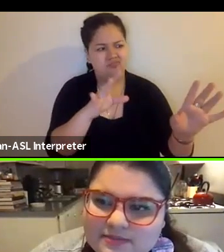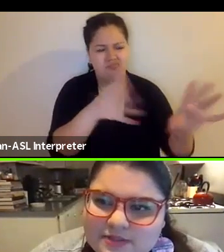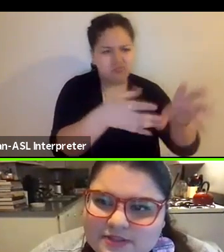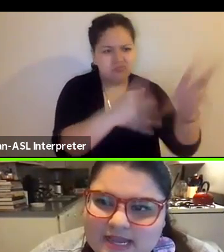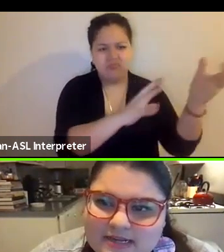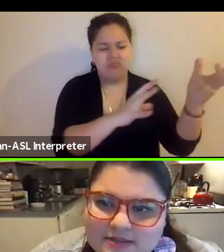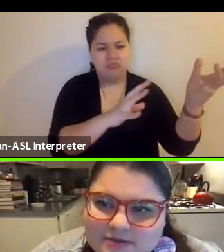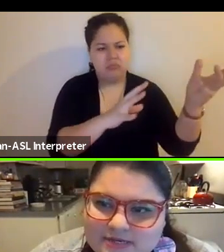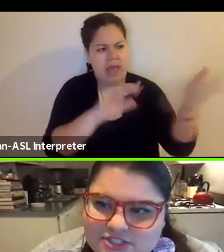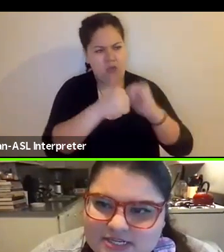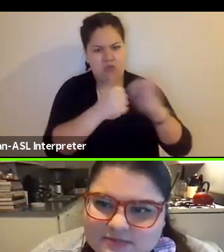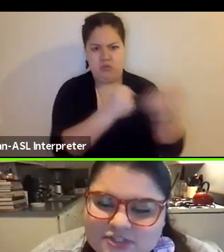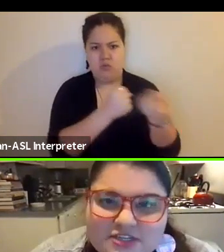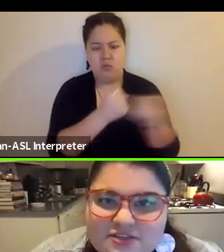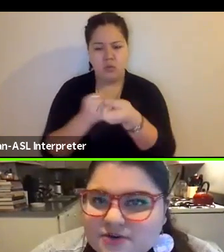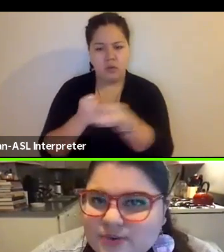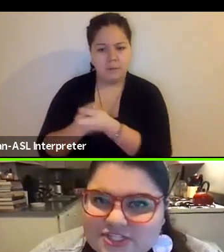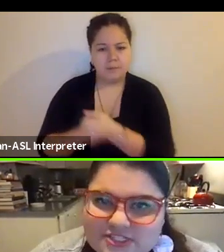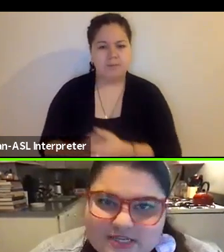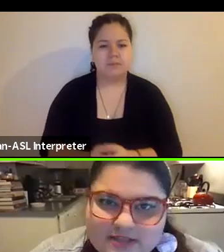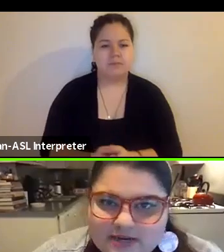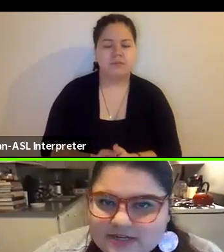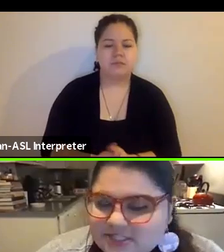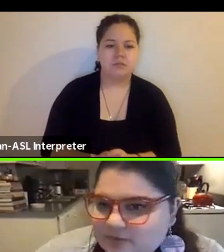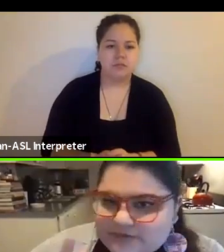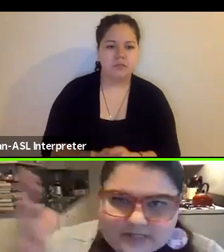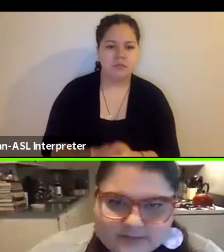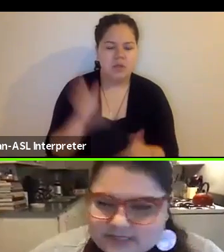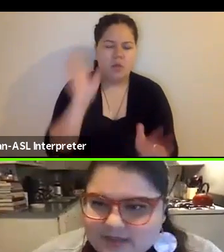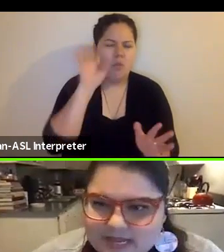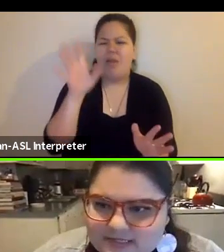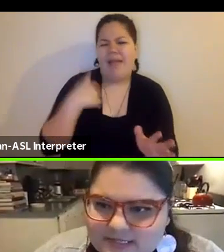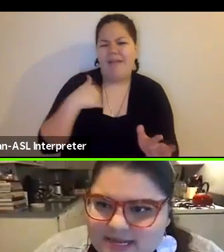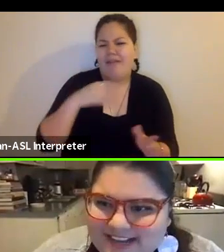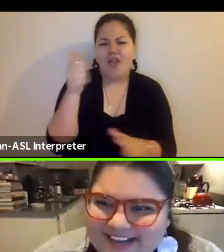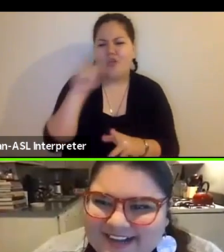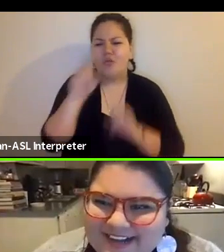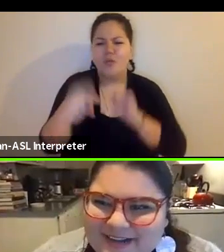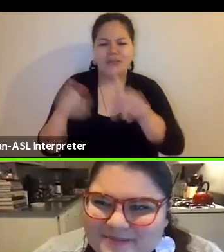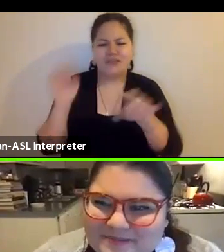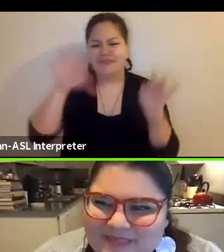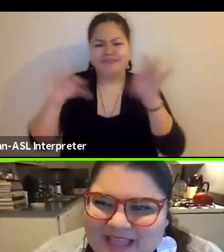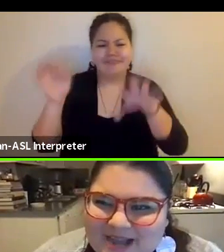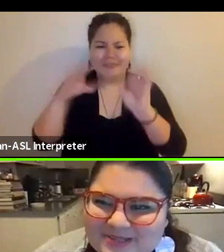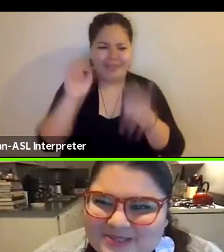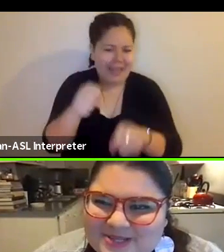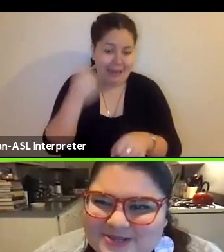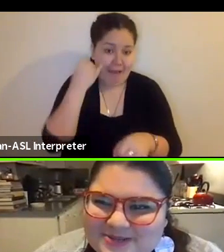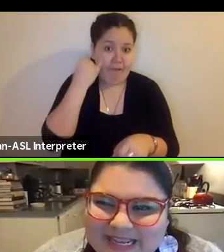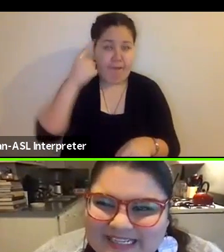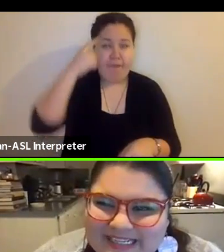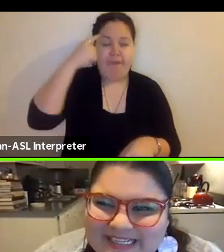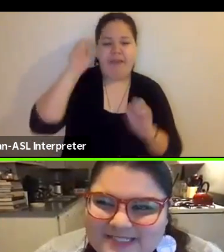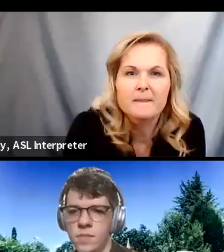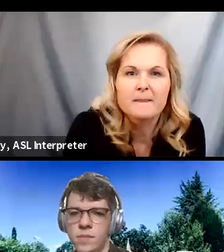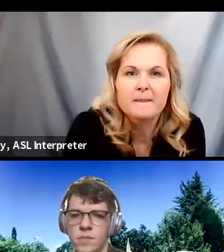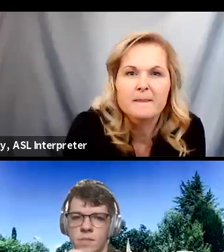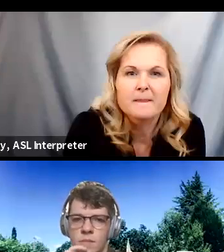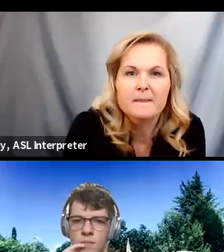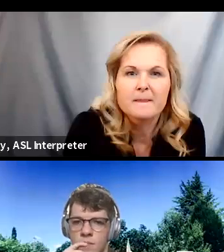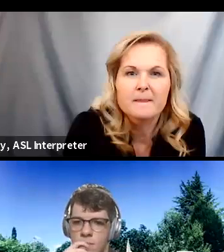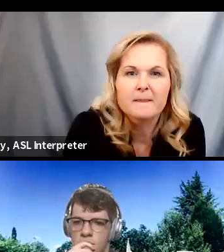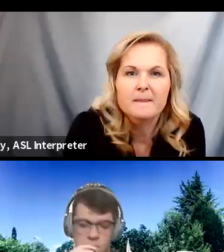And then with that, another question, we're just gonna throw questions on there and just whoever is so inspired. How do land